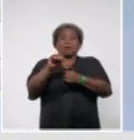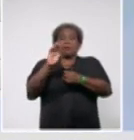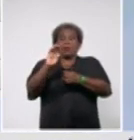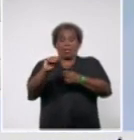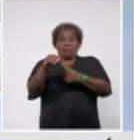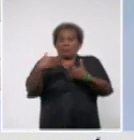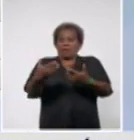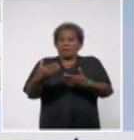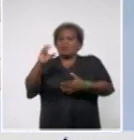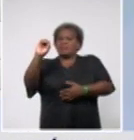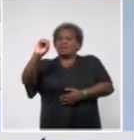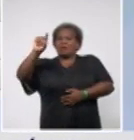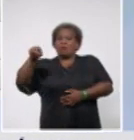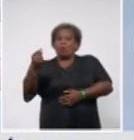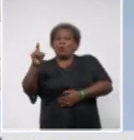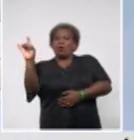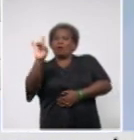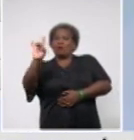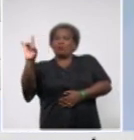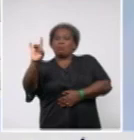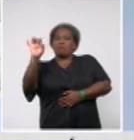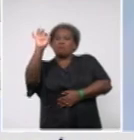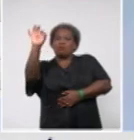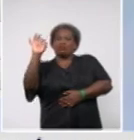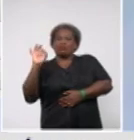began to